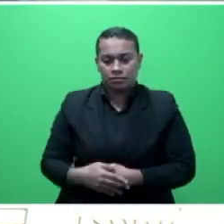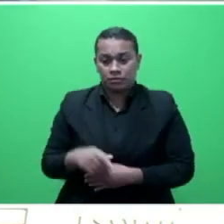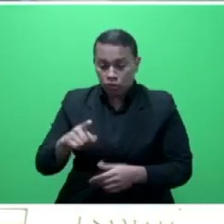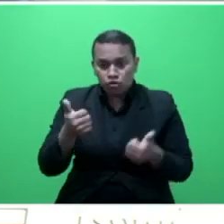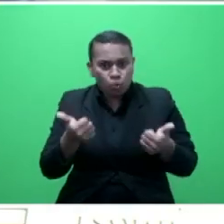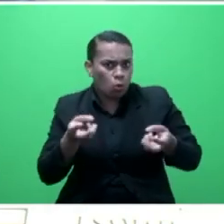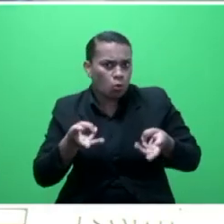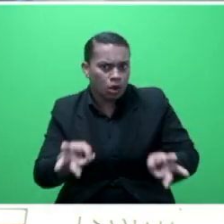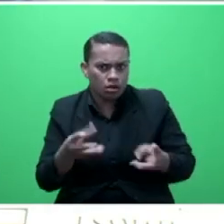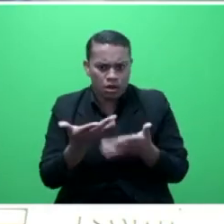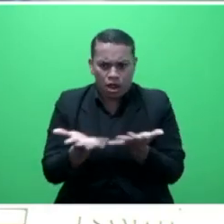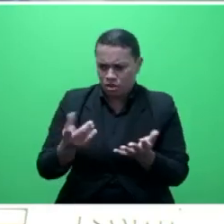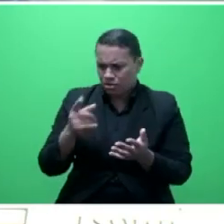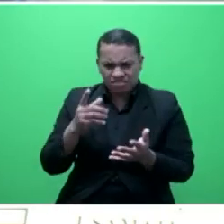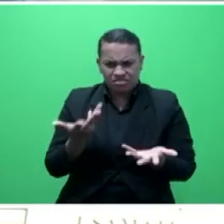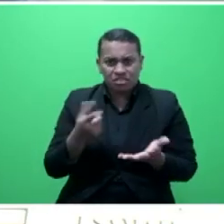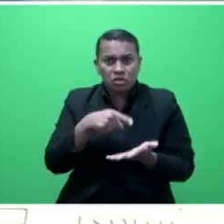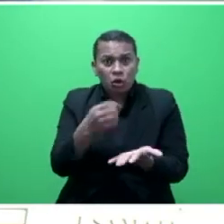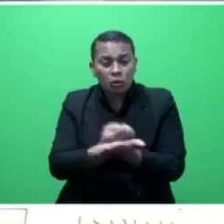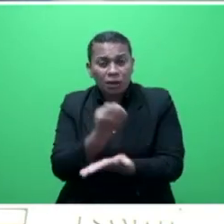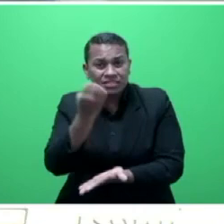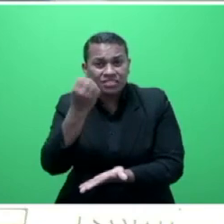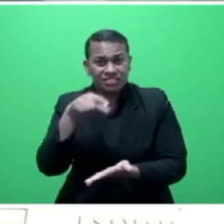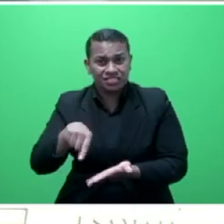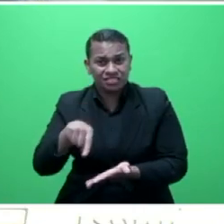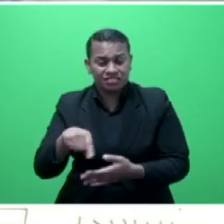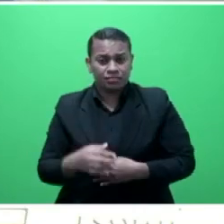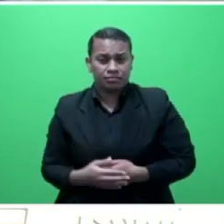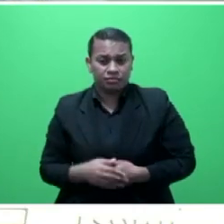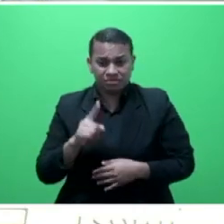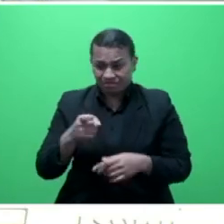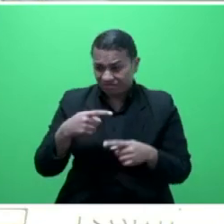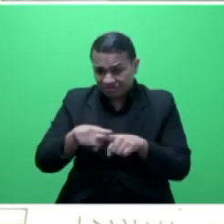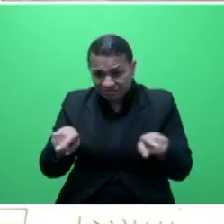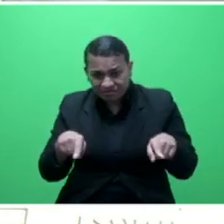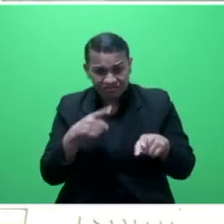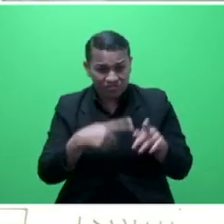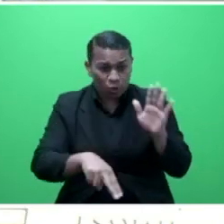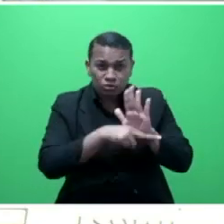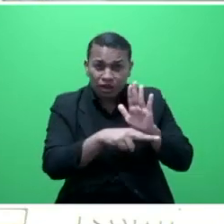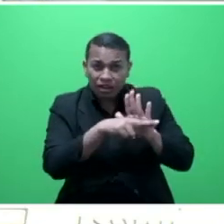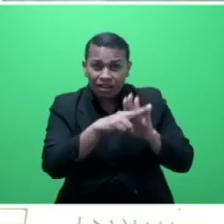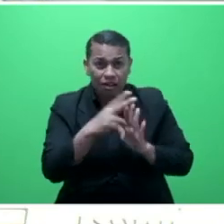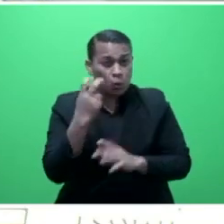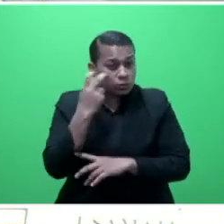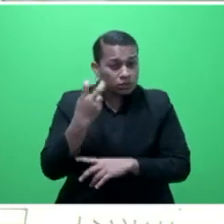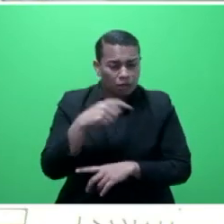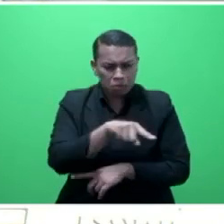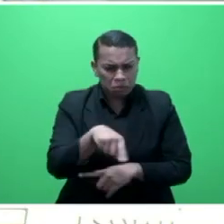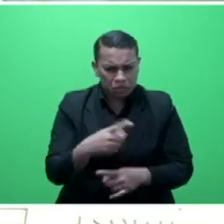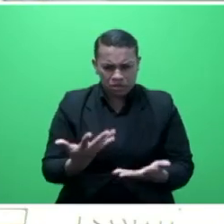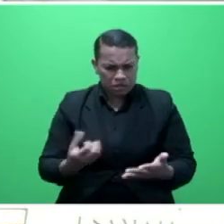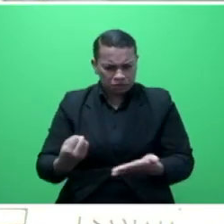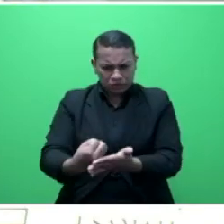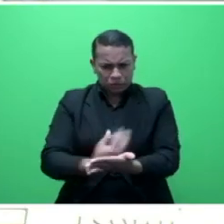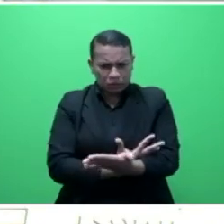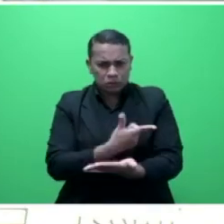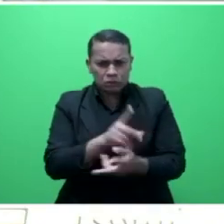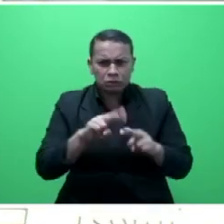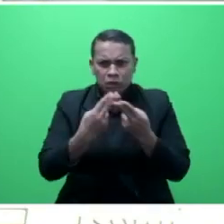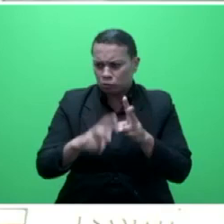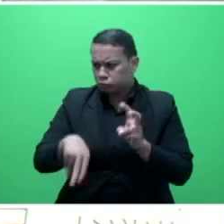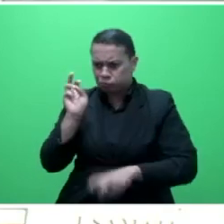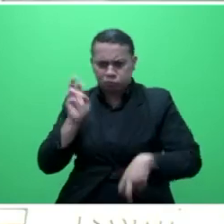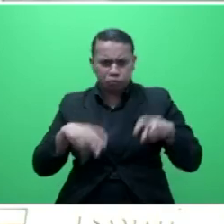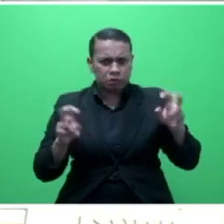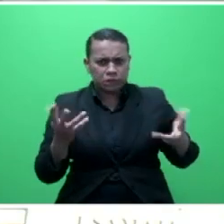far-reaching economic impact the industry has on Fijian families. We're halving excise taxes on alcohol, 50% reduction